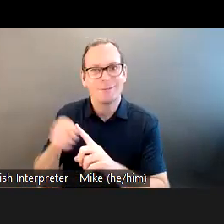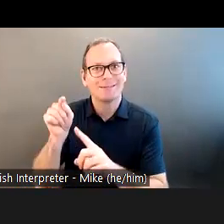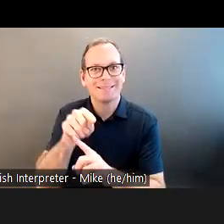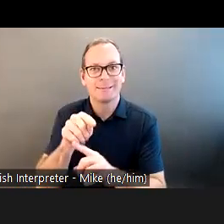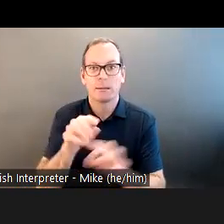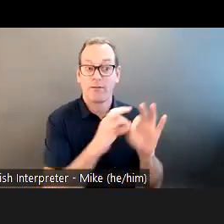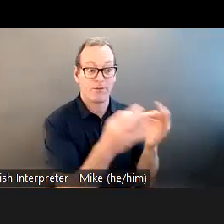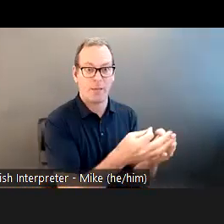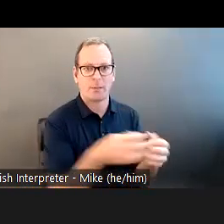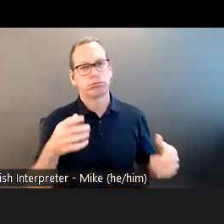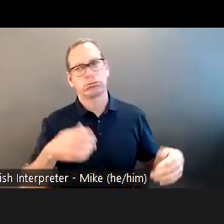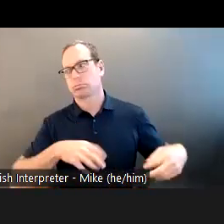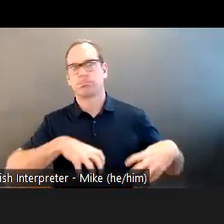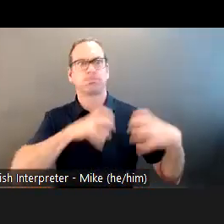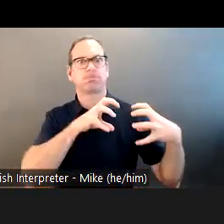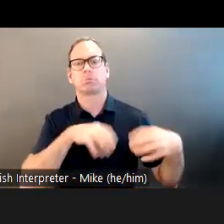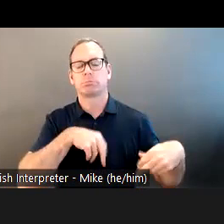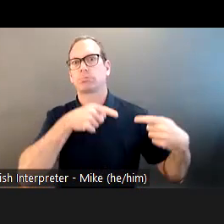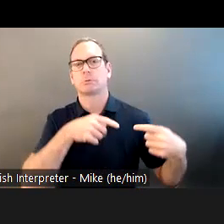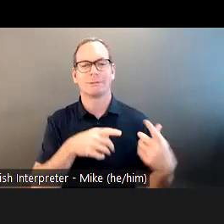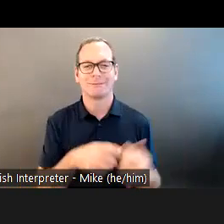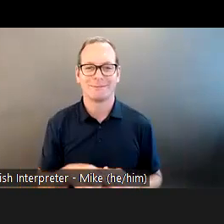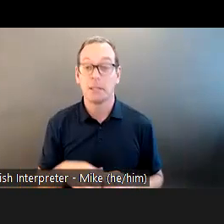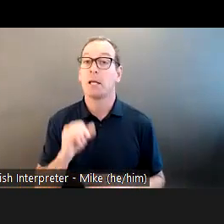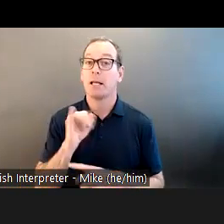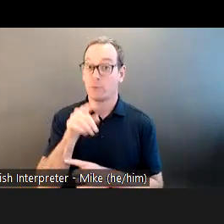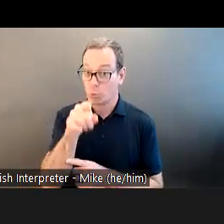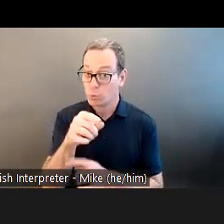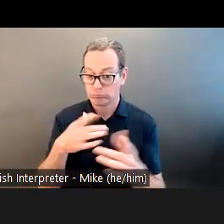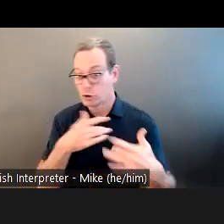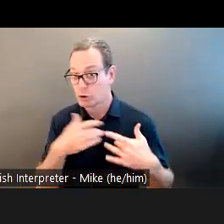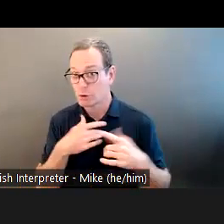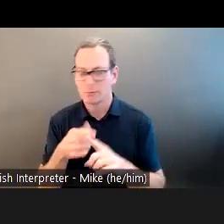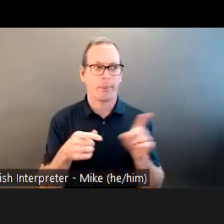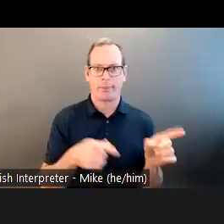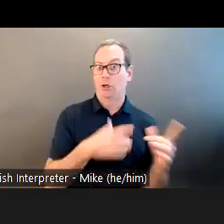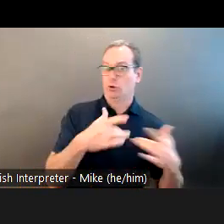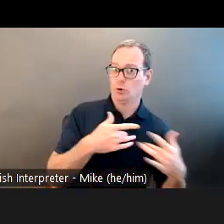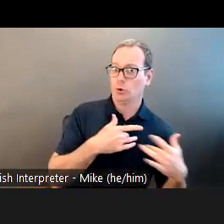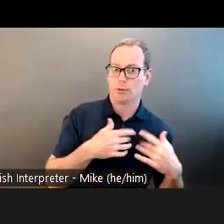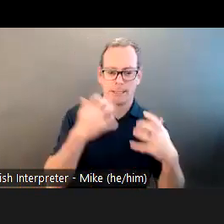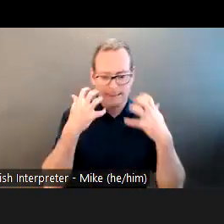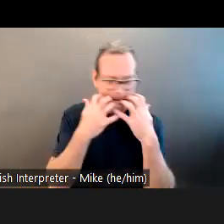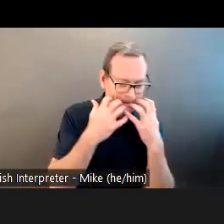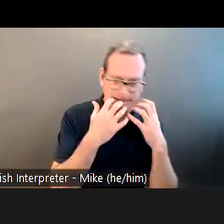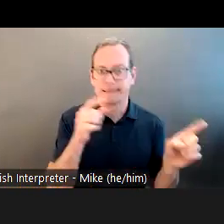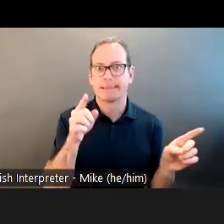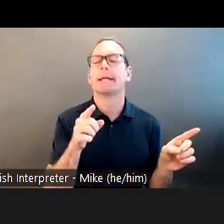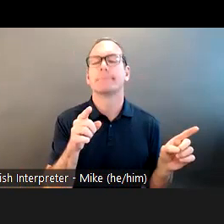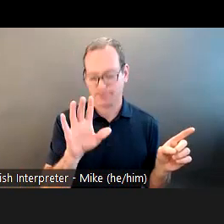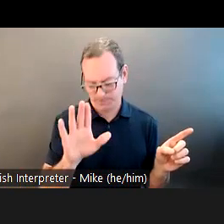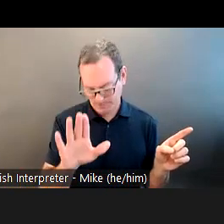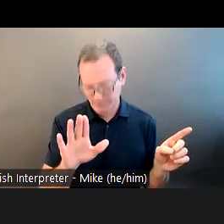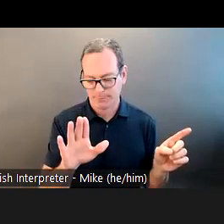you're stressed about it and if you're worried about it, they're probably going to be too. And so my recommendation for people generally is to get